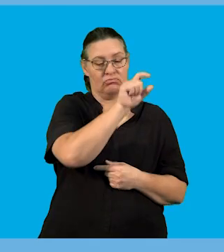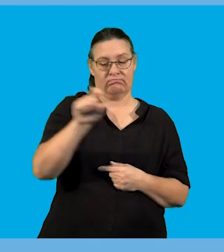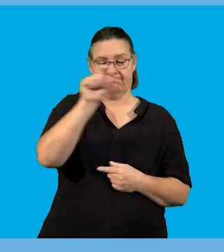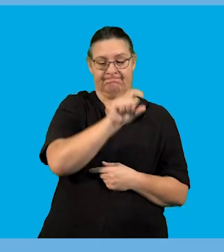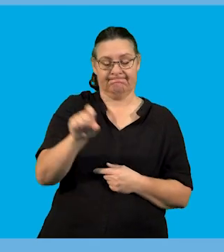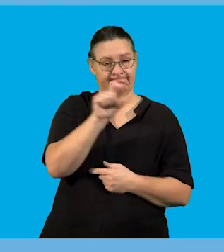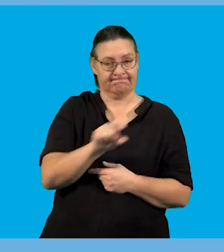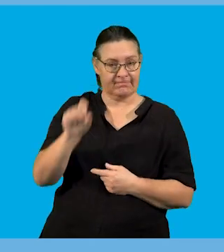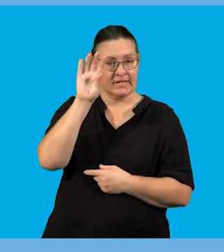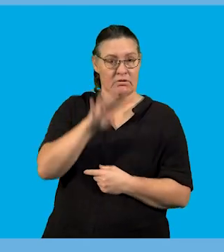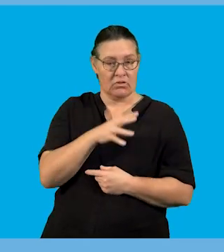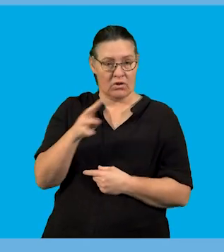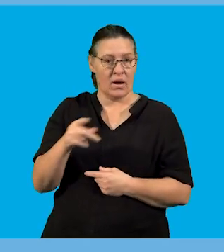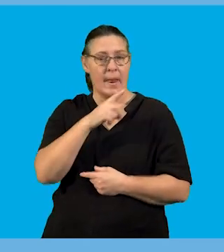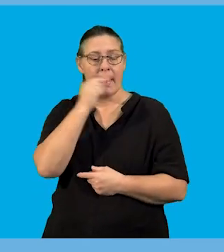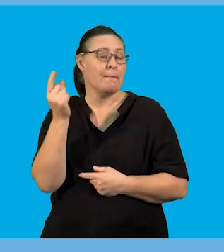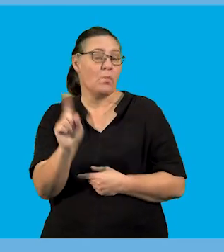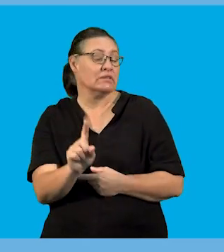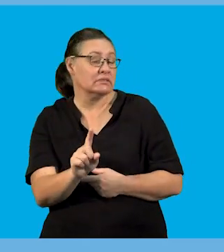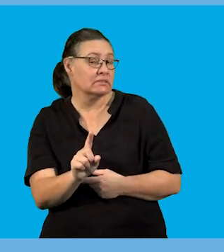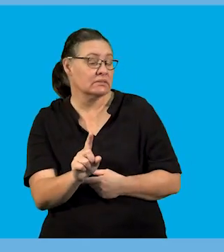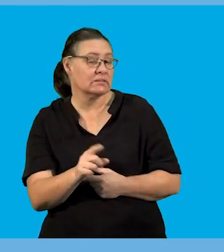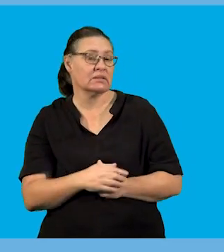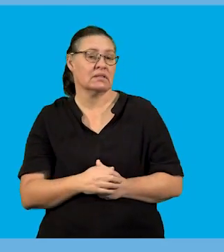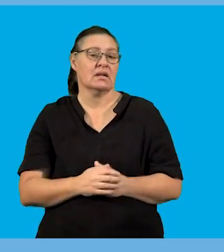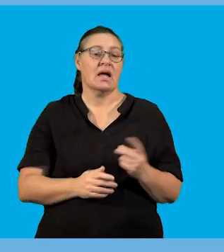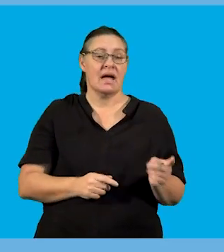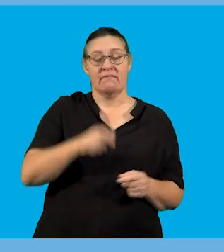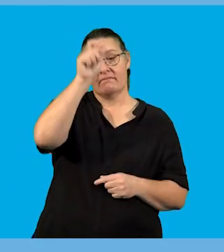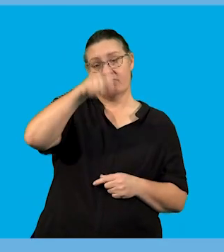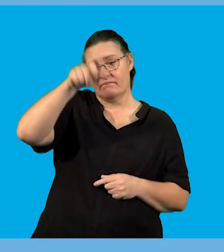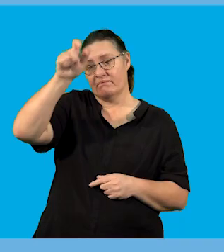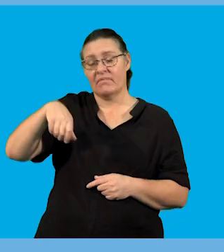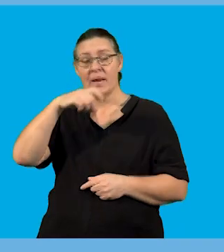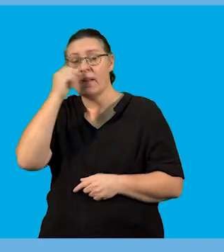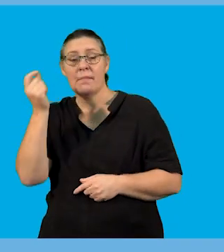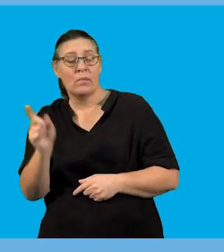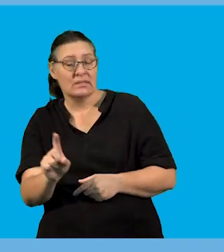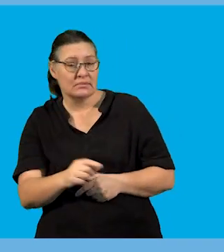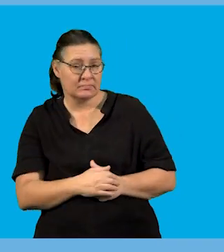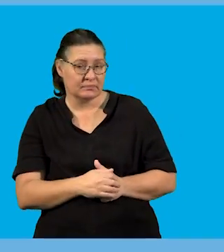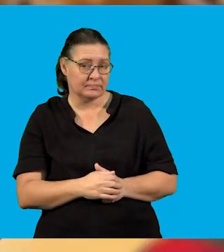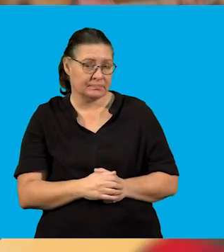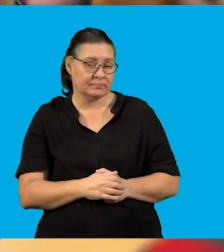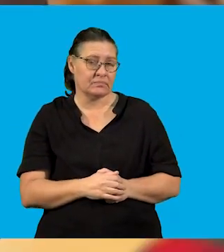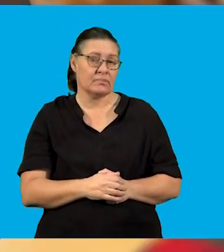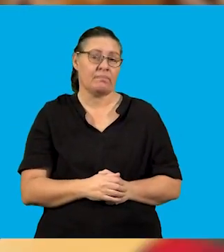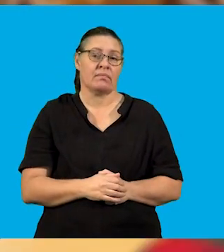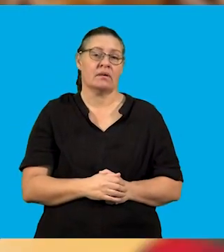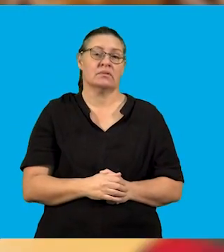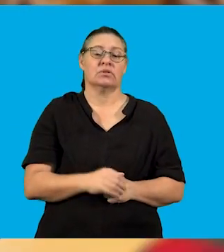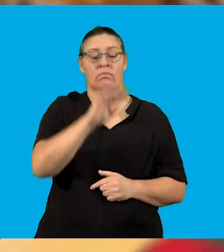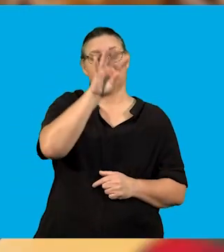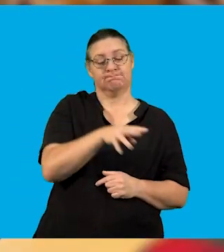the periodic table is called a something, whereas the vertical row is called a something. So we know that